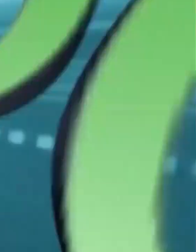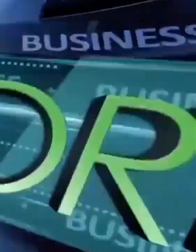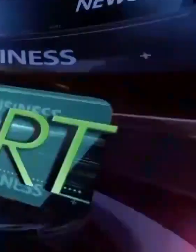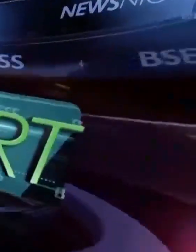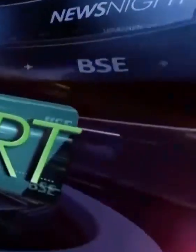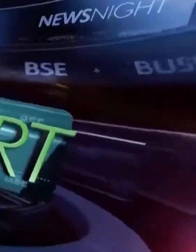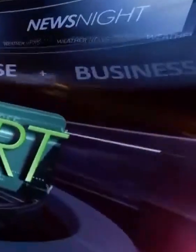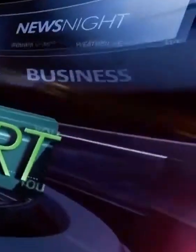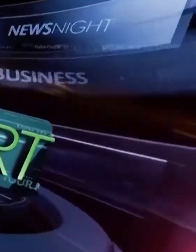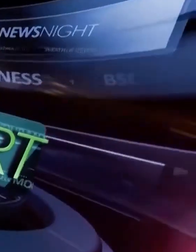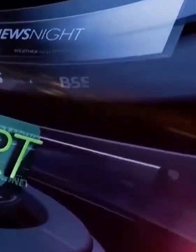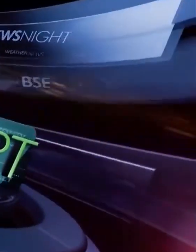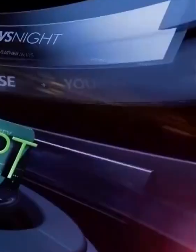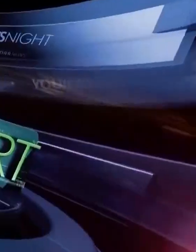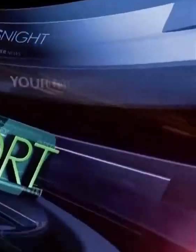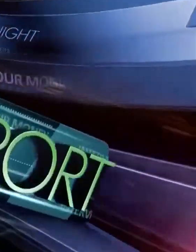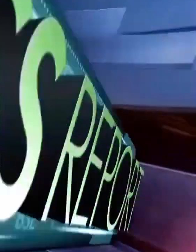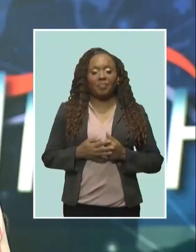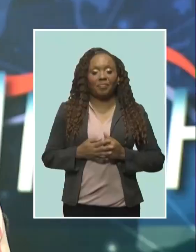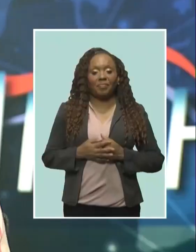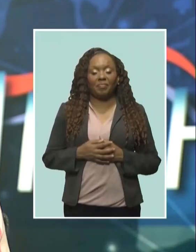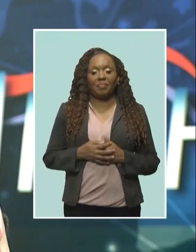enterprise.